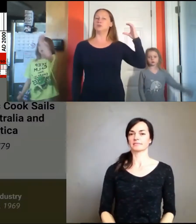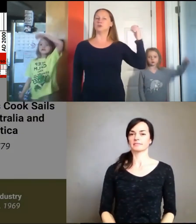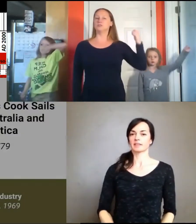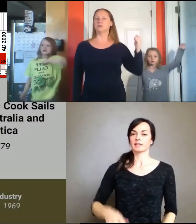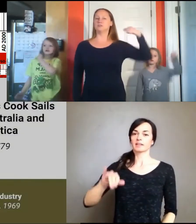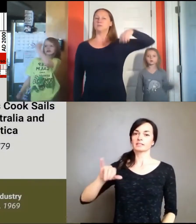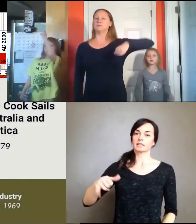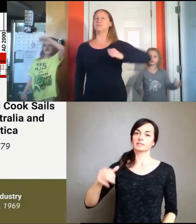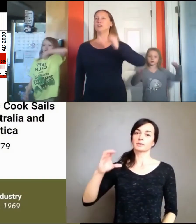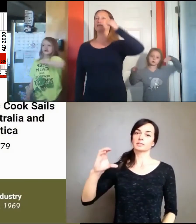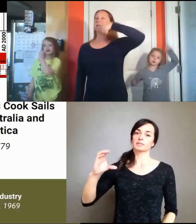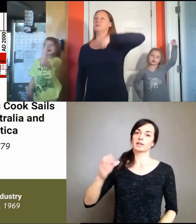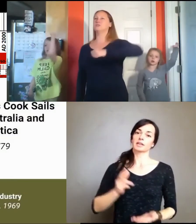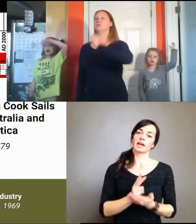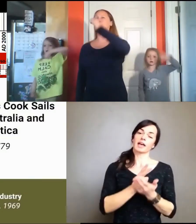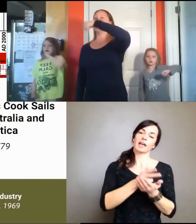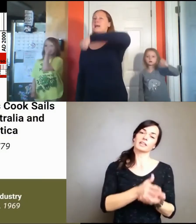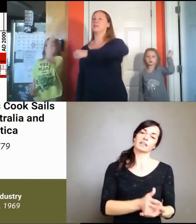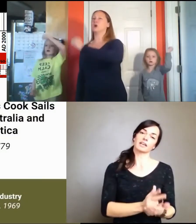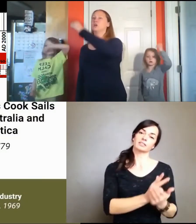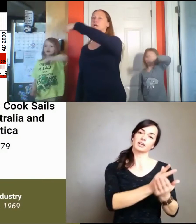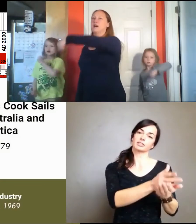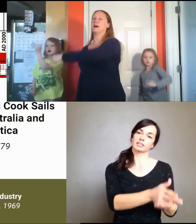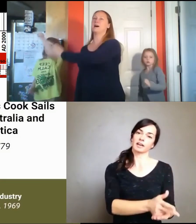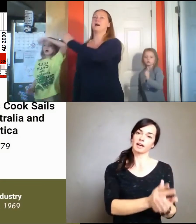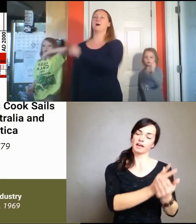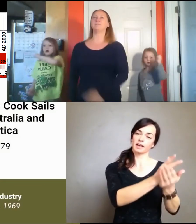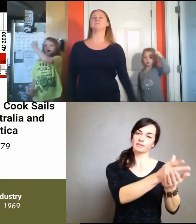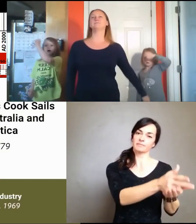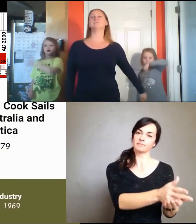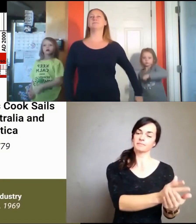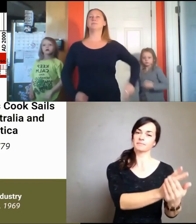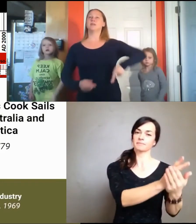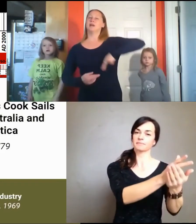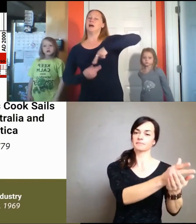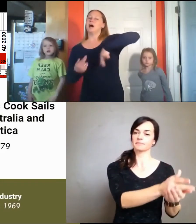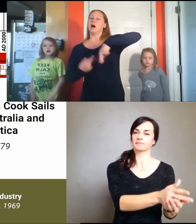1969. James Cook sails to Australia and Antarctica.